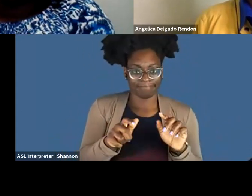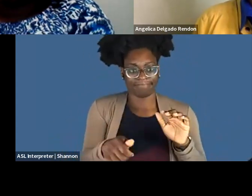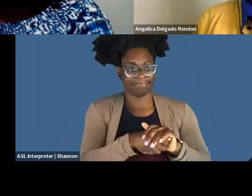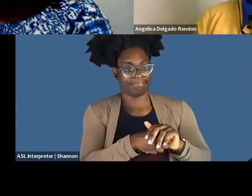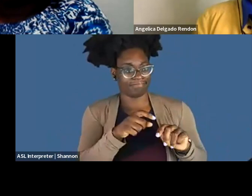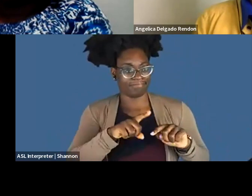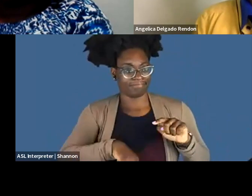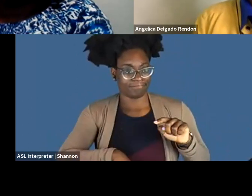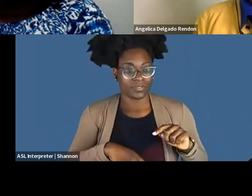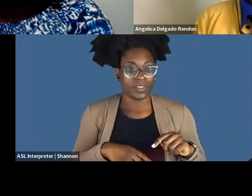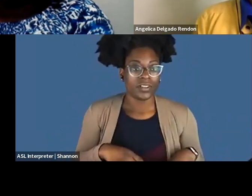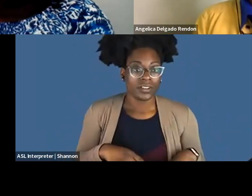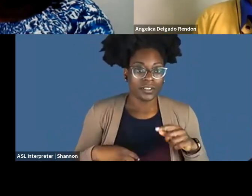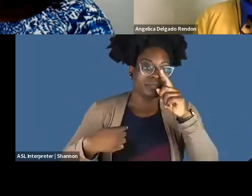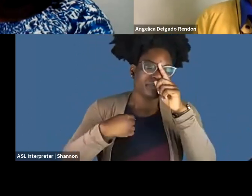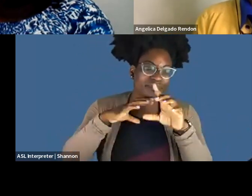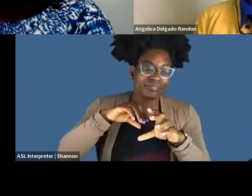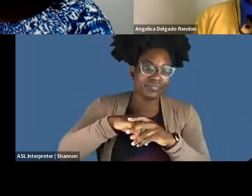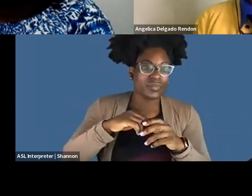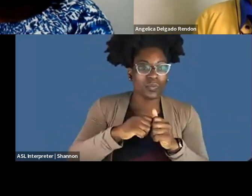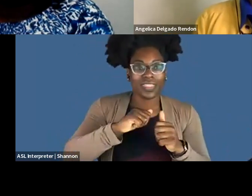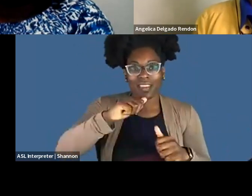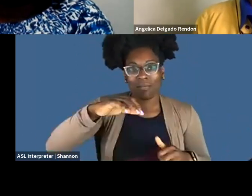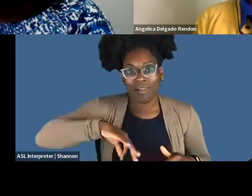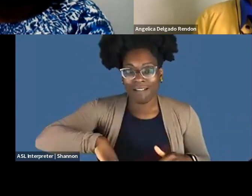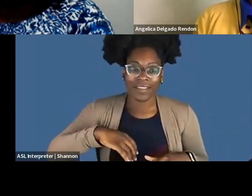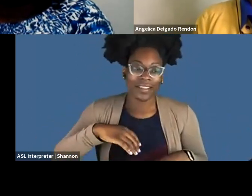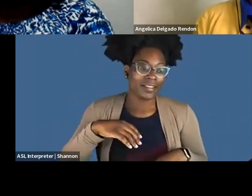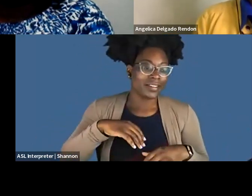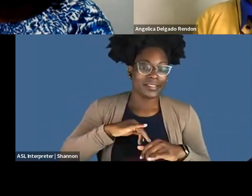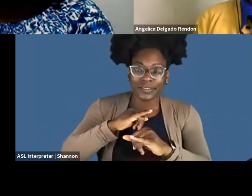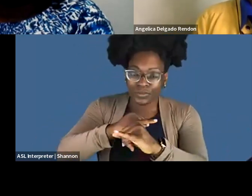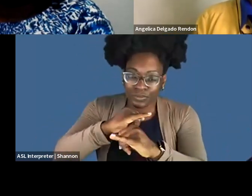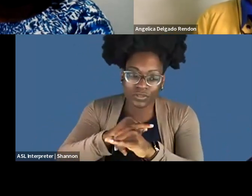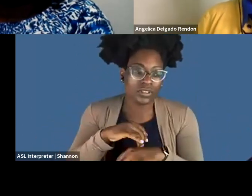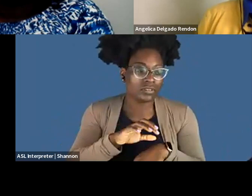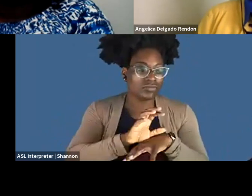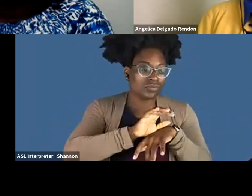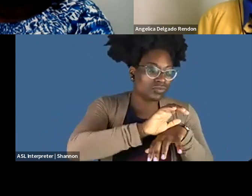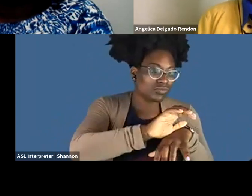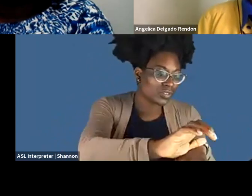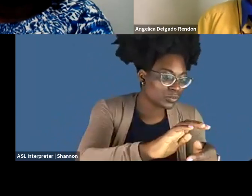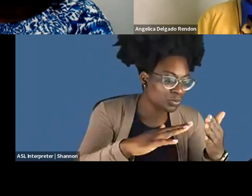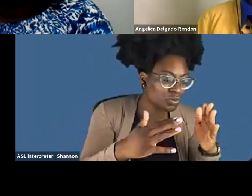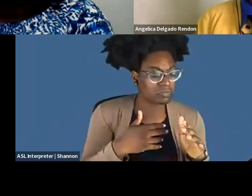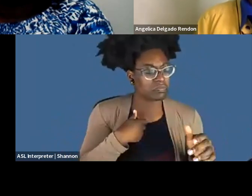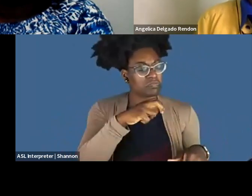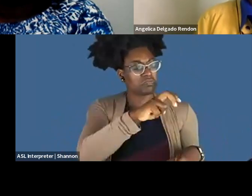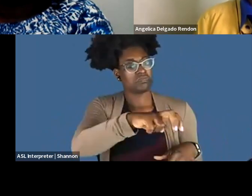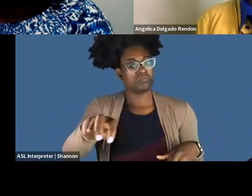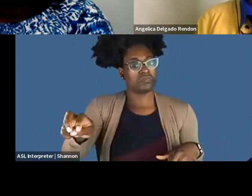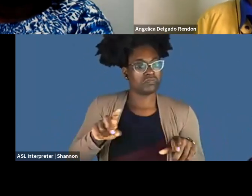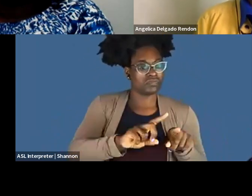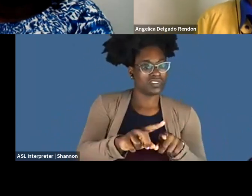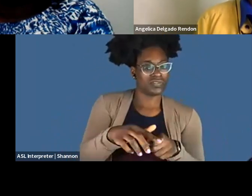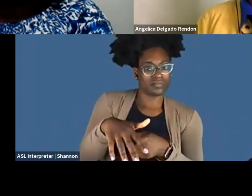nonprofit to institution side to national nonprofit with grassroots communities, there's a lot of conversations that need to be had